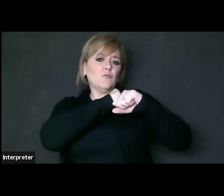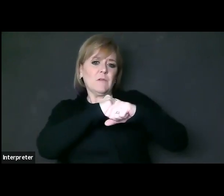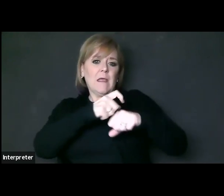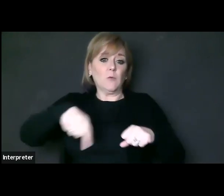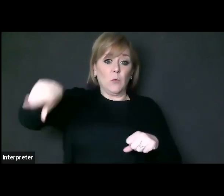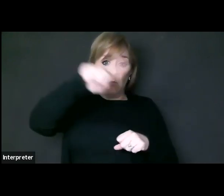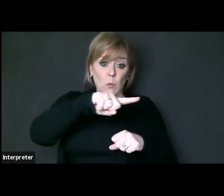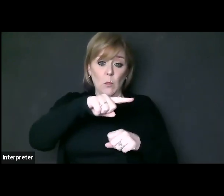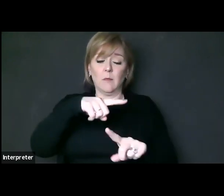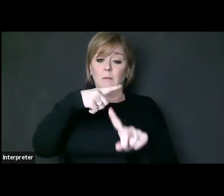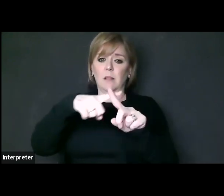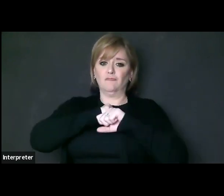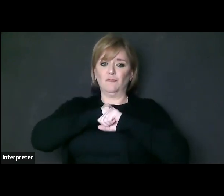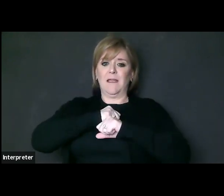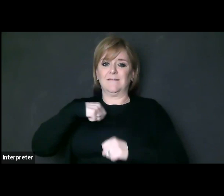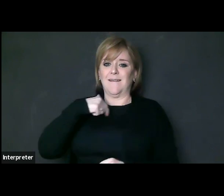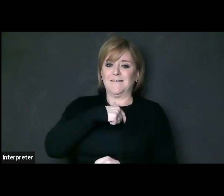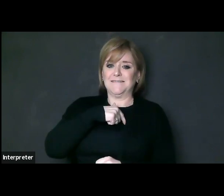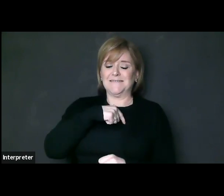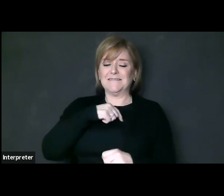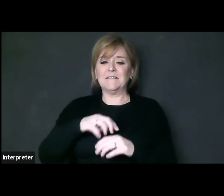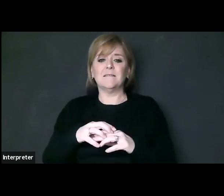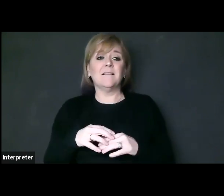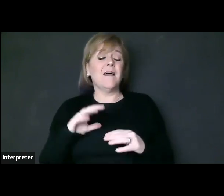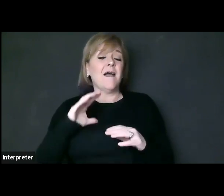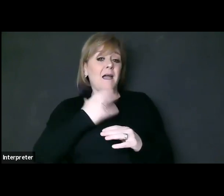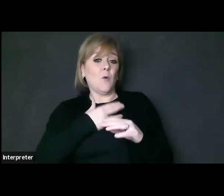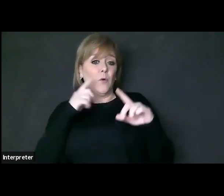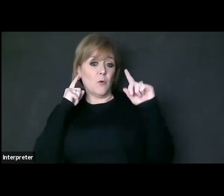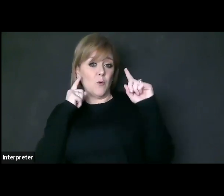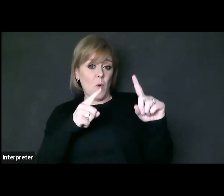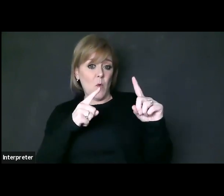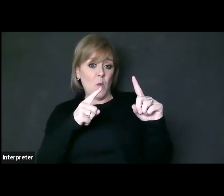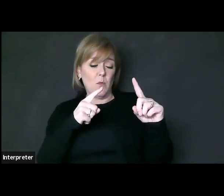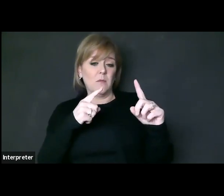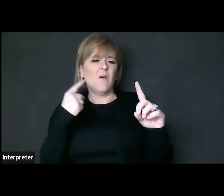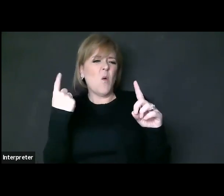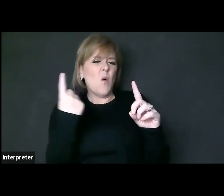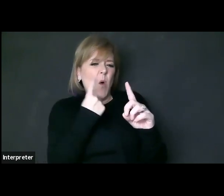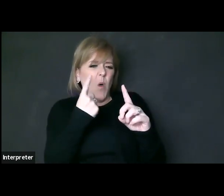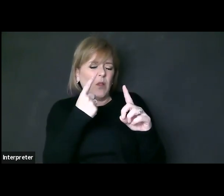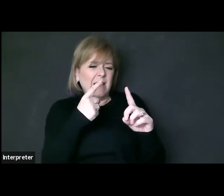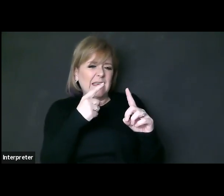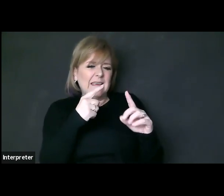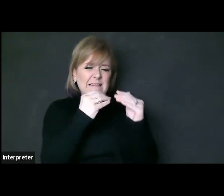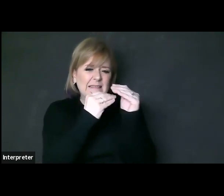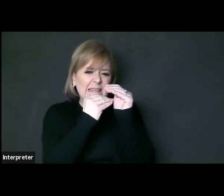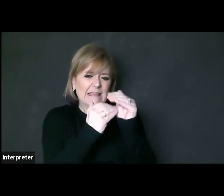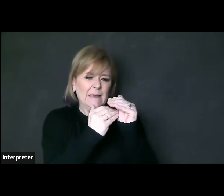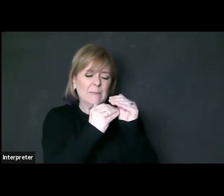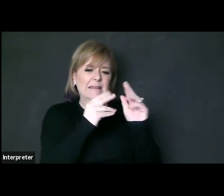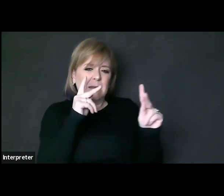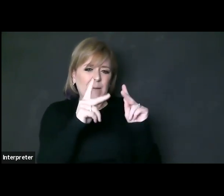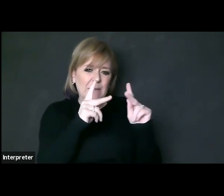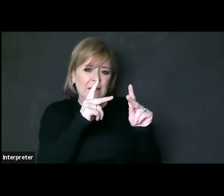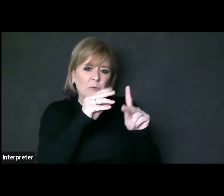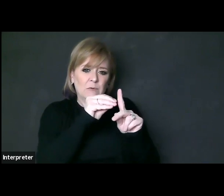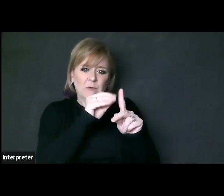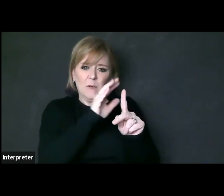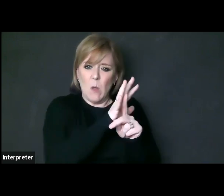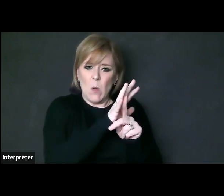responders. Our goal during emergency medical calls is to only expose the amount of personnel necessary to provide